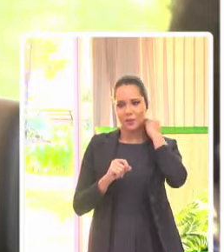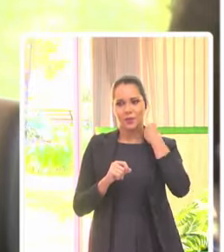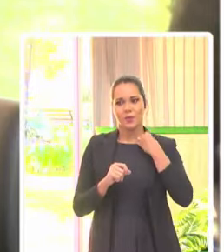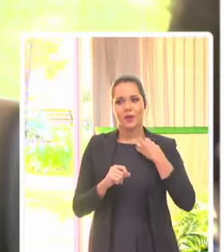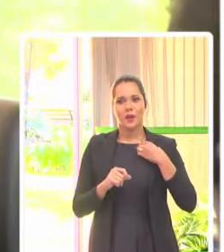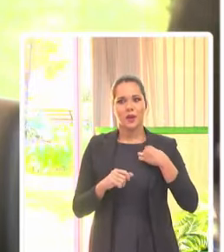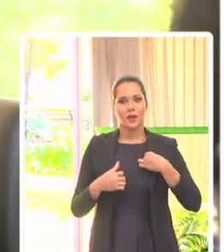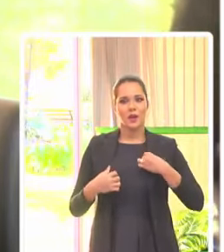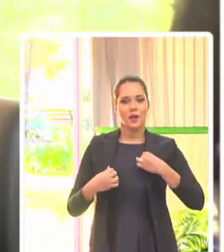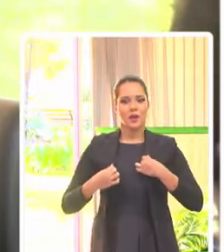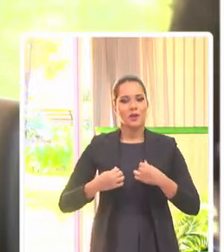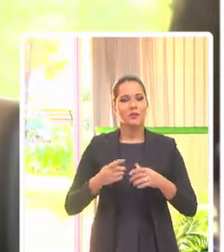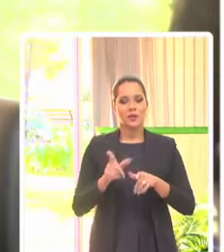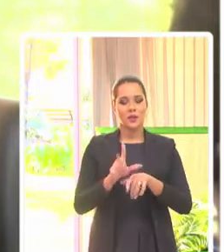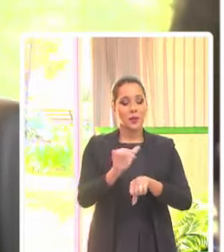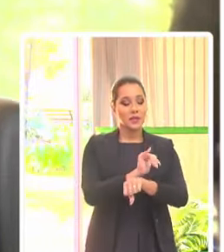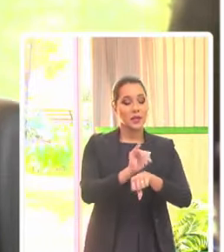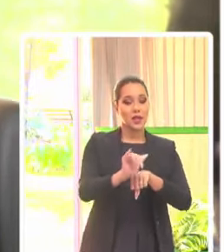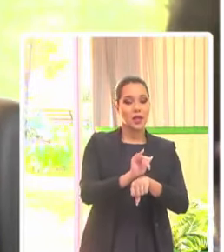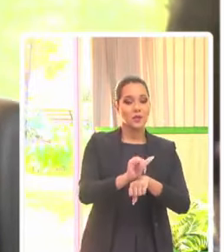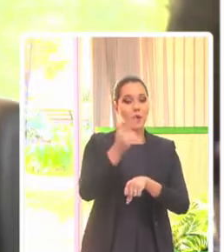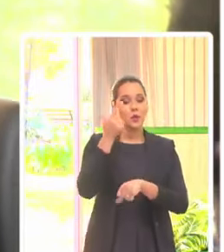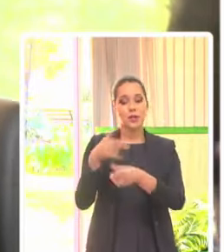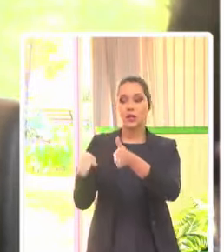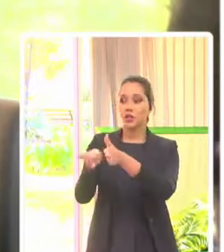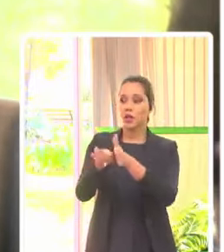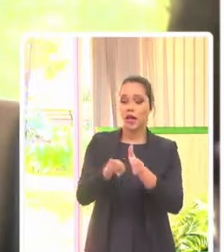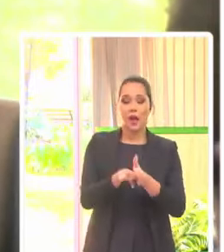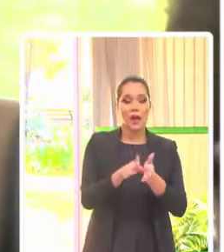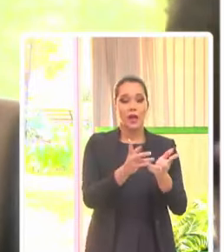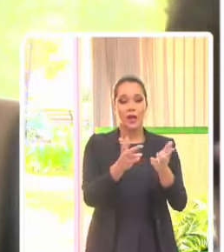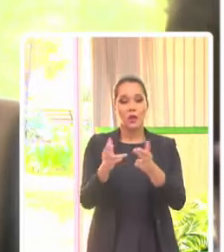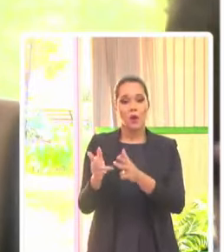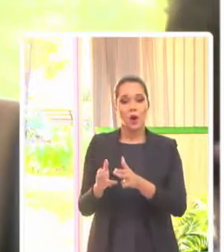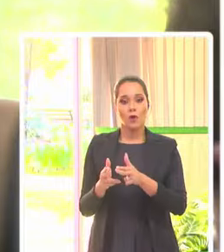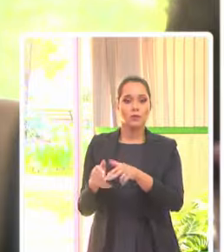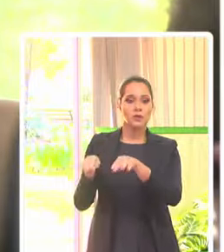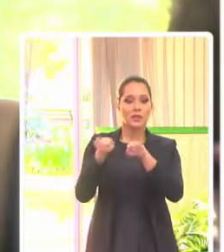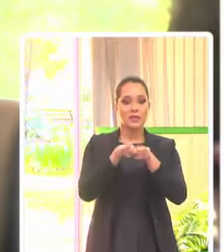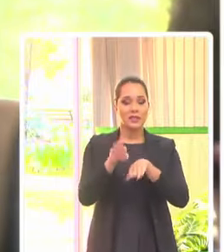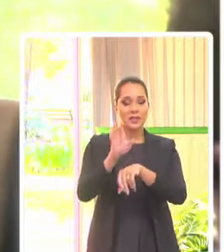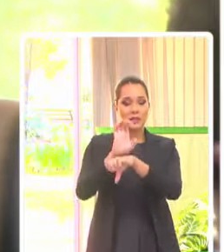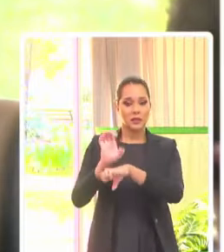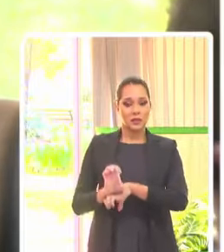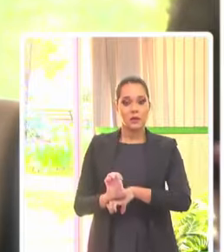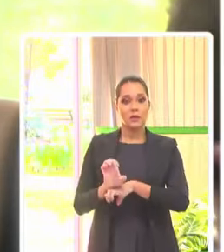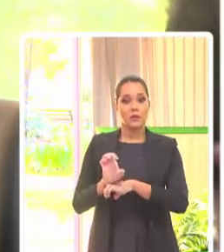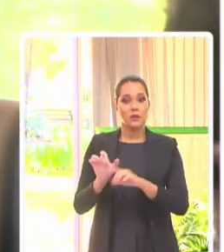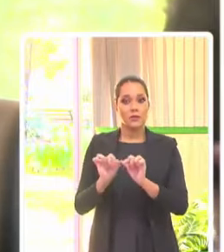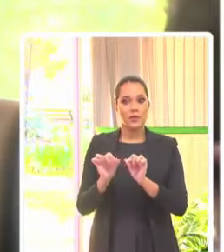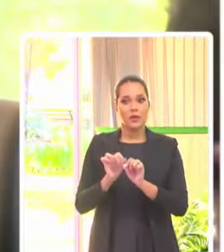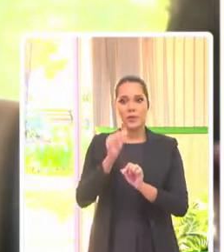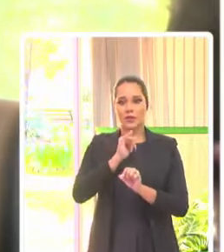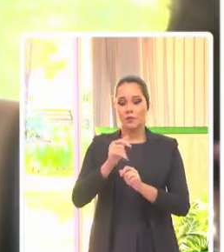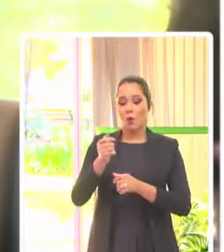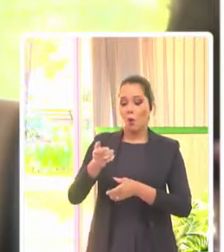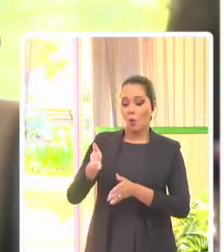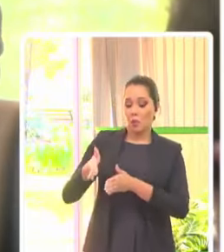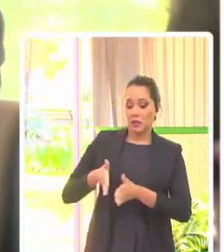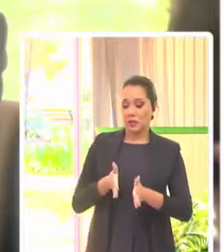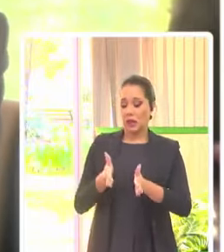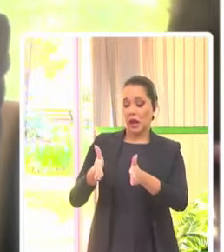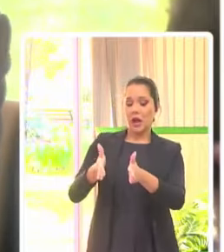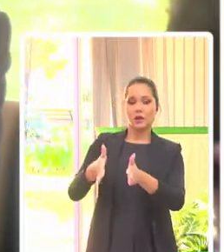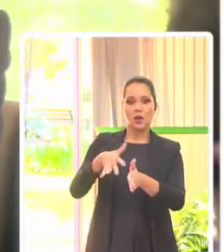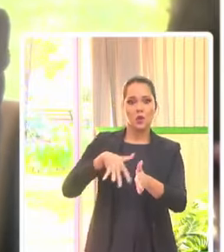outcome was not always a straightforward. Building a road in an area that is contested by two different tribal groups, how do you do that, right? And